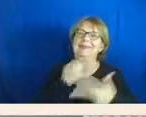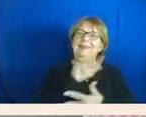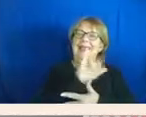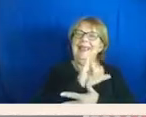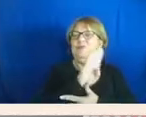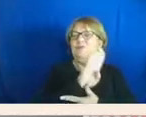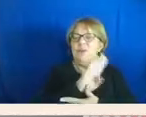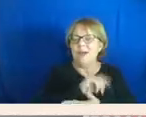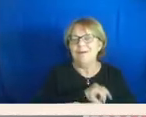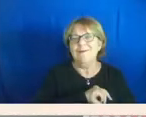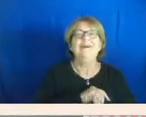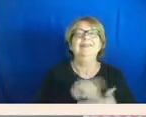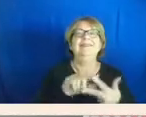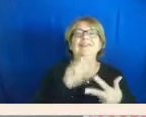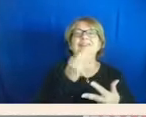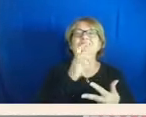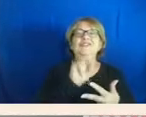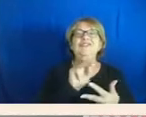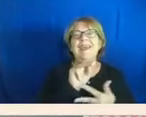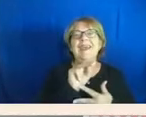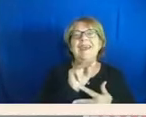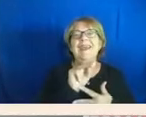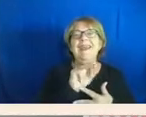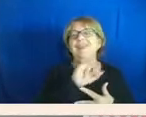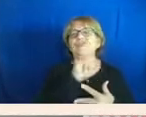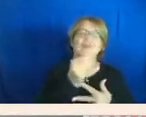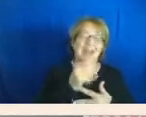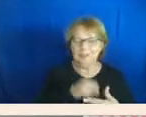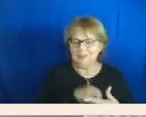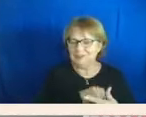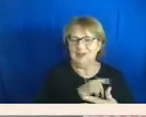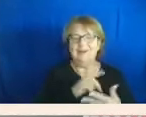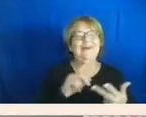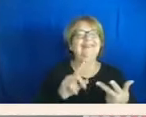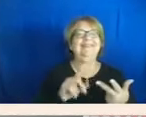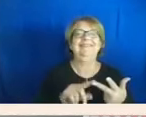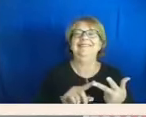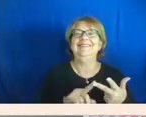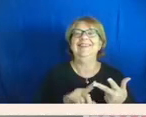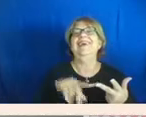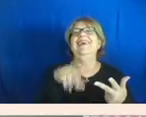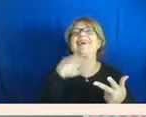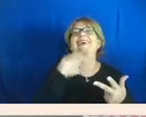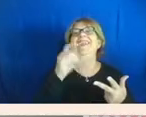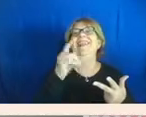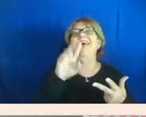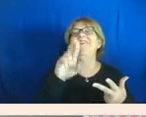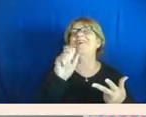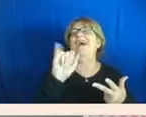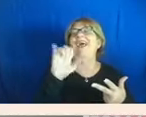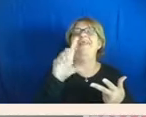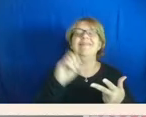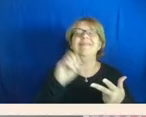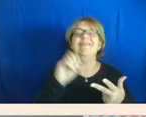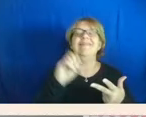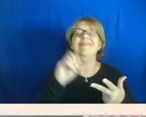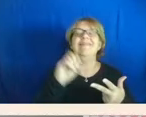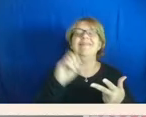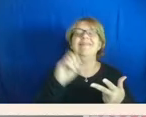Sharon Giovinazzo, Giovinazzo, and Heather Aiello. You got it. You almost got it. Good. That was close. That's Good. close